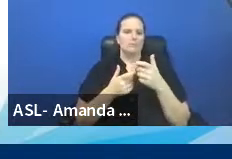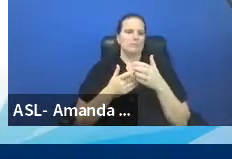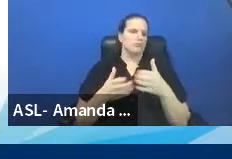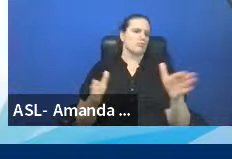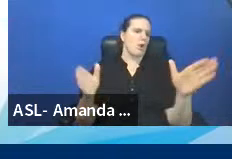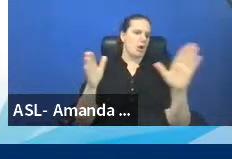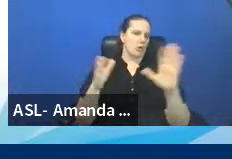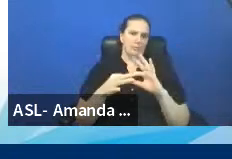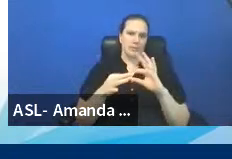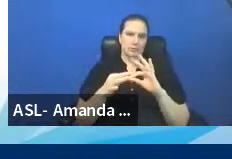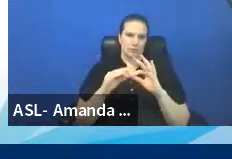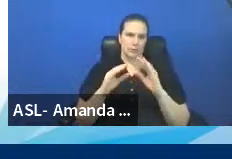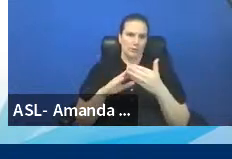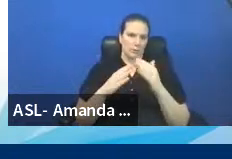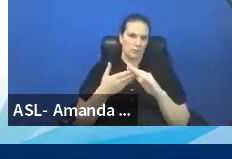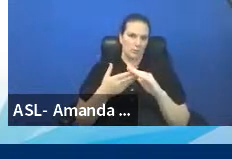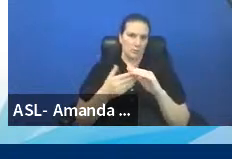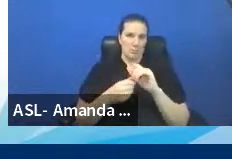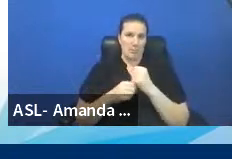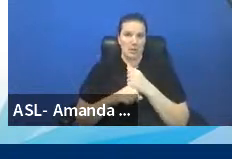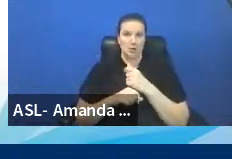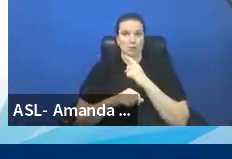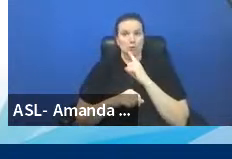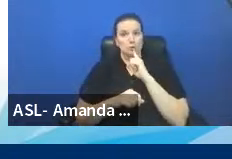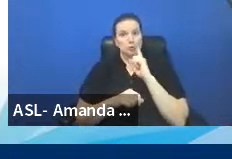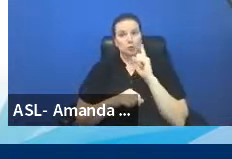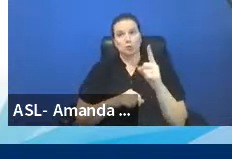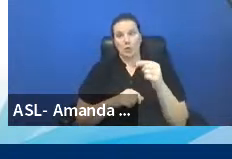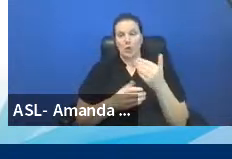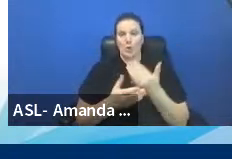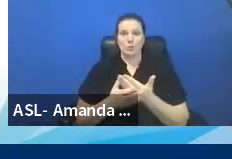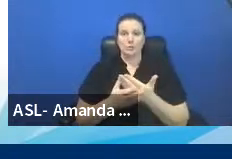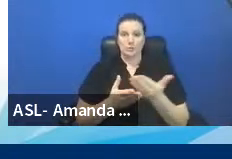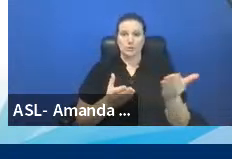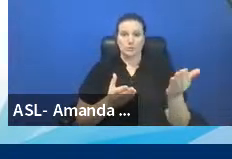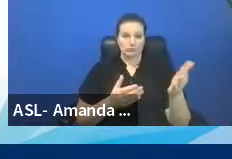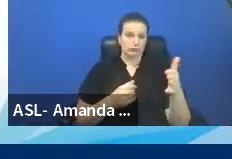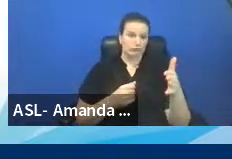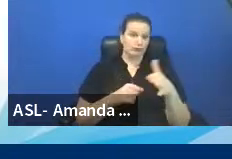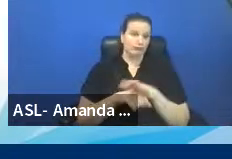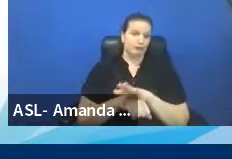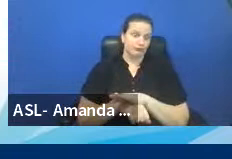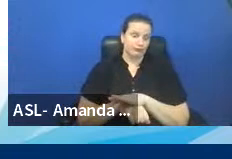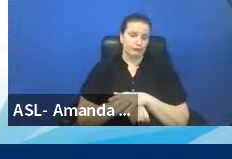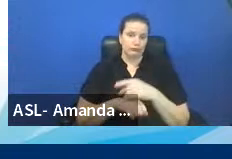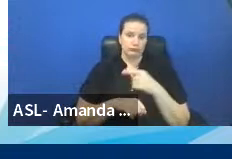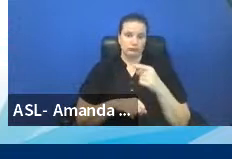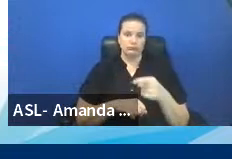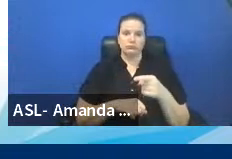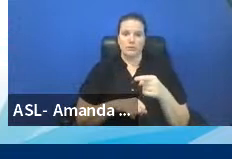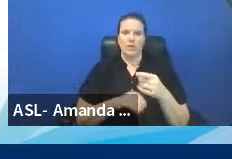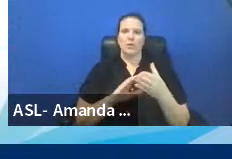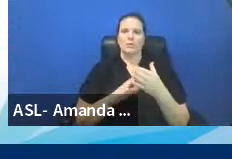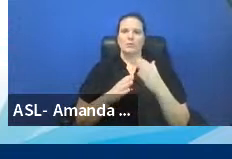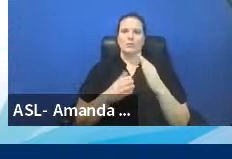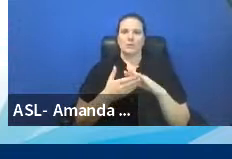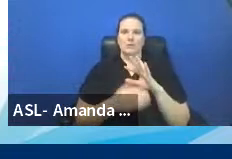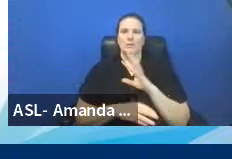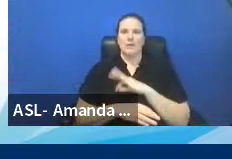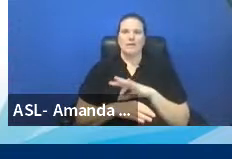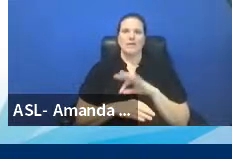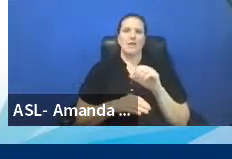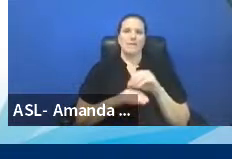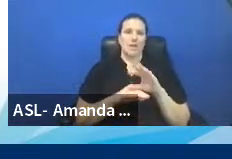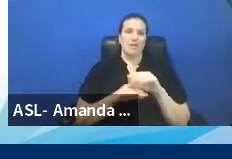the community and making sure that these things are being covered by the Community Benefits